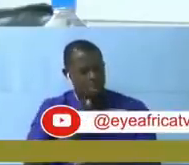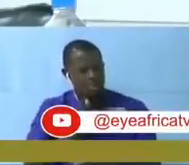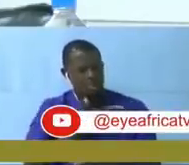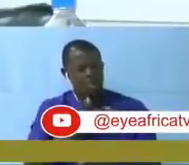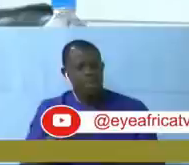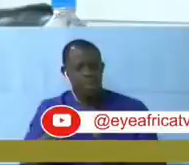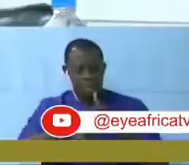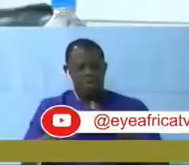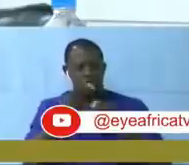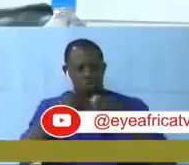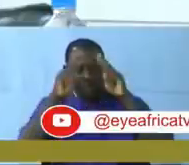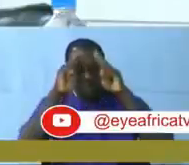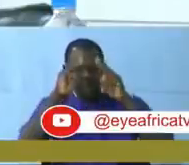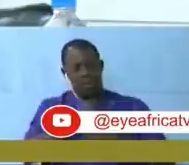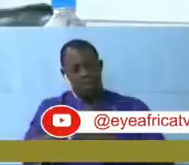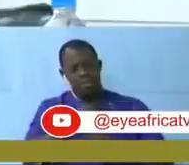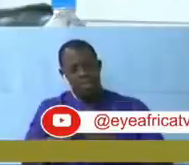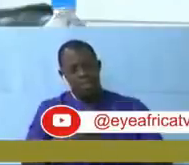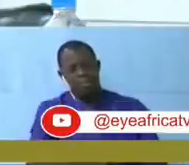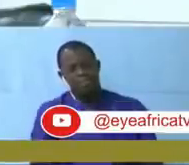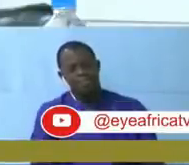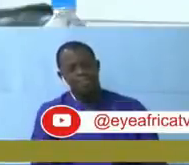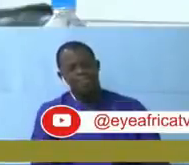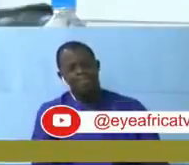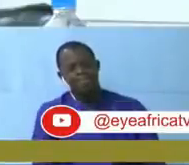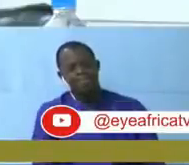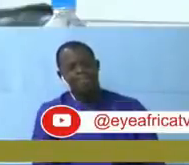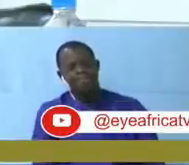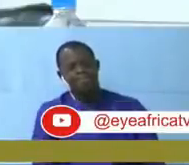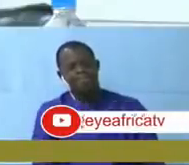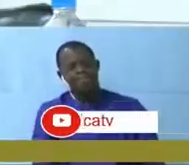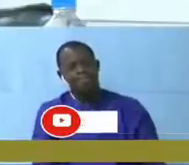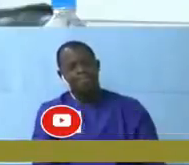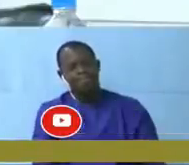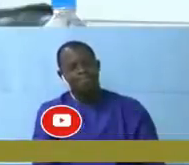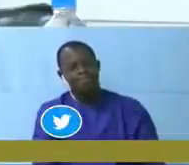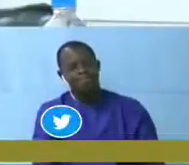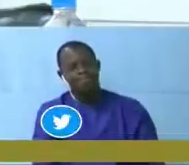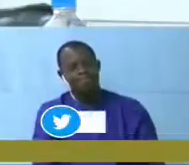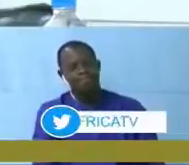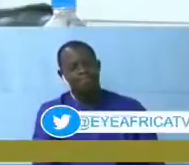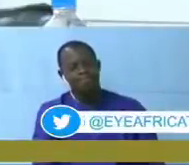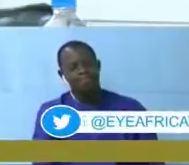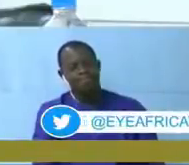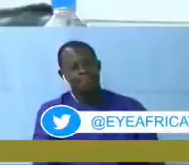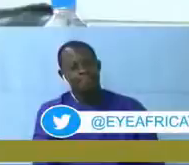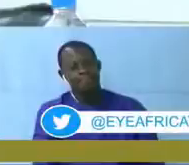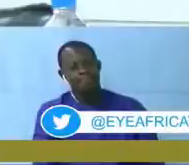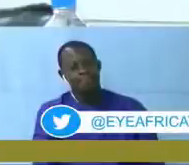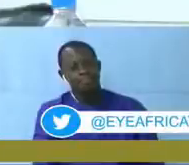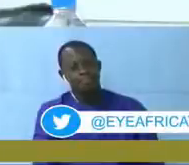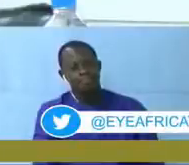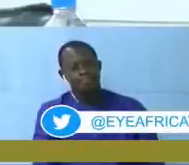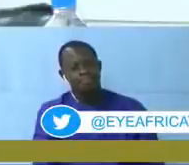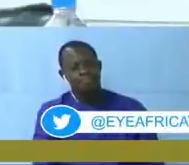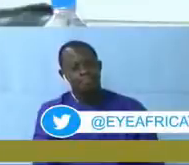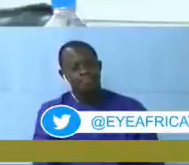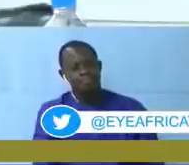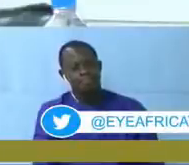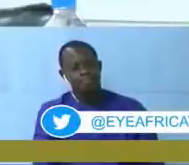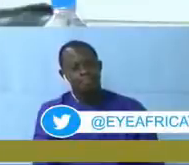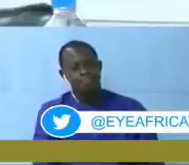nak di jangale lu aju ci wali loi depo mbiri tefar te temen sax bes boy ba lañu jox gannaaw sax ma ngi don